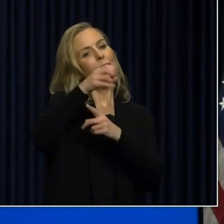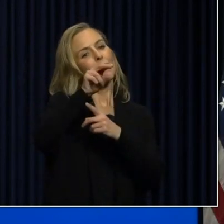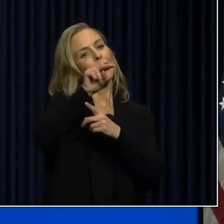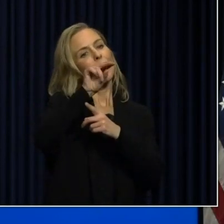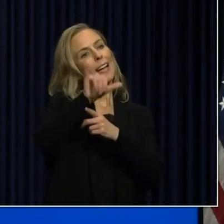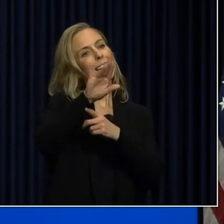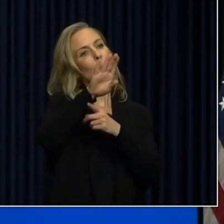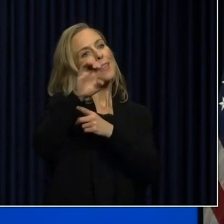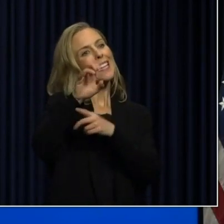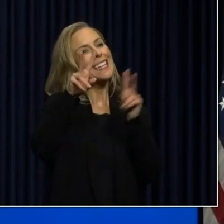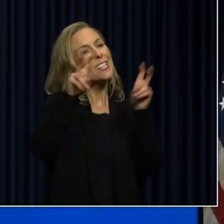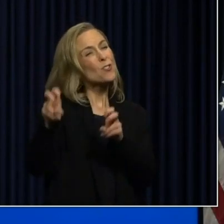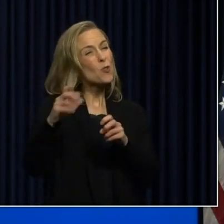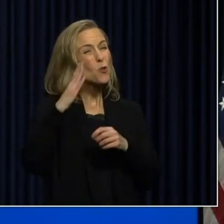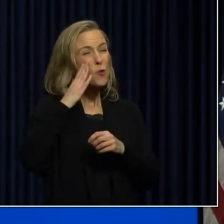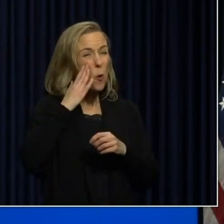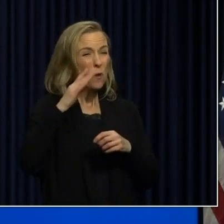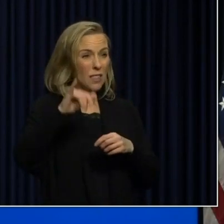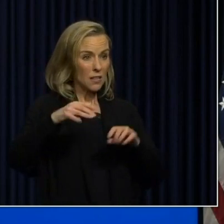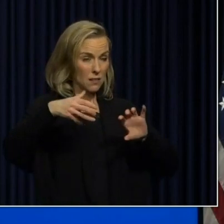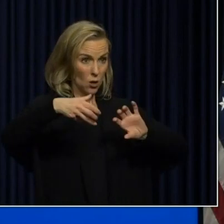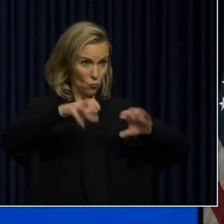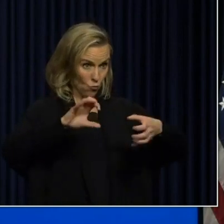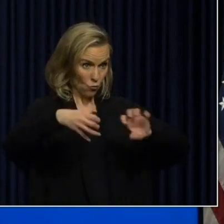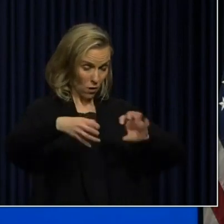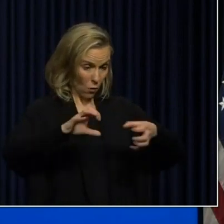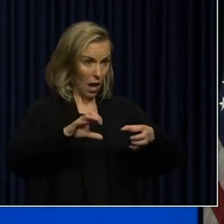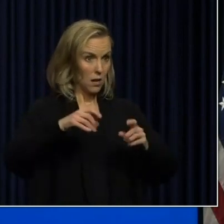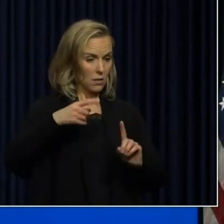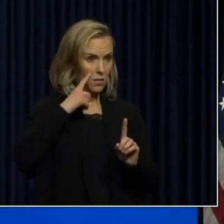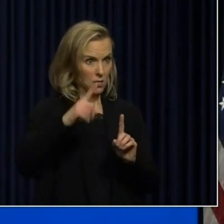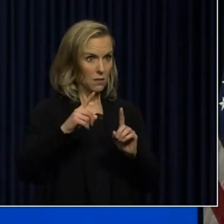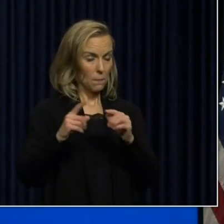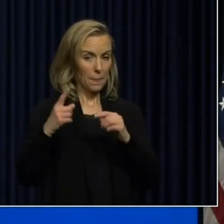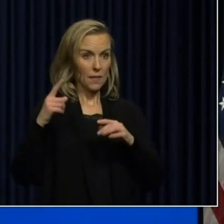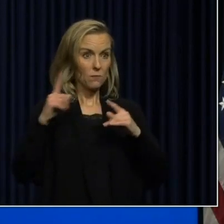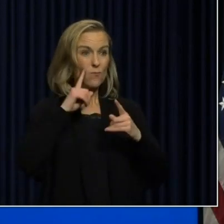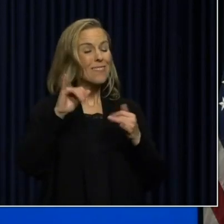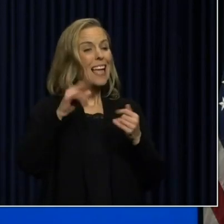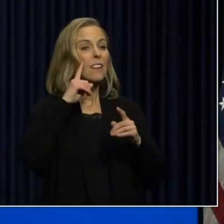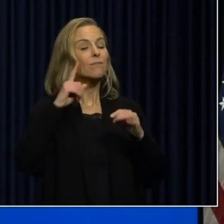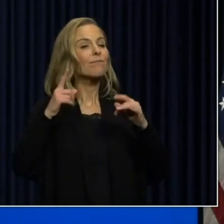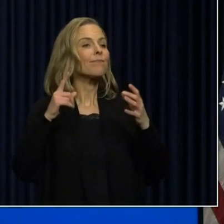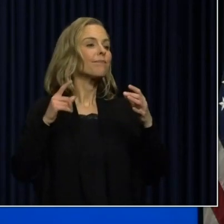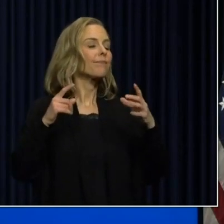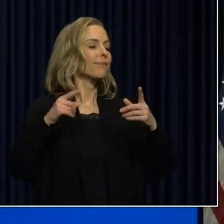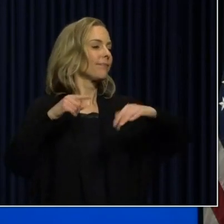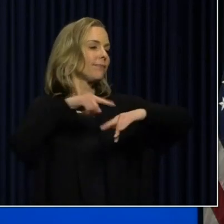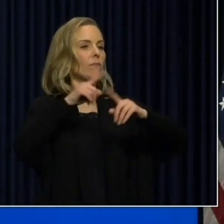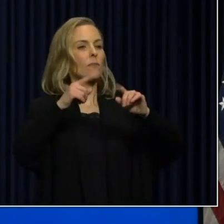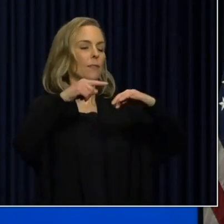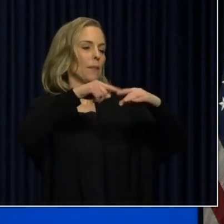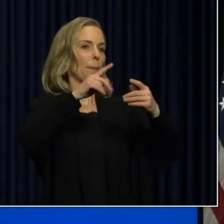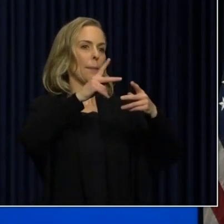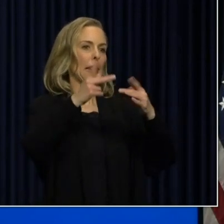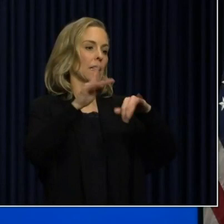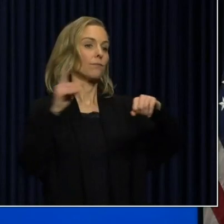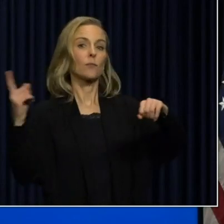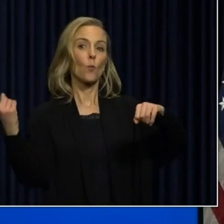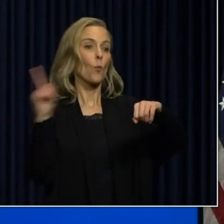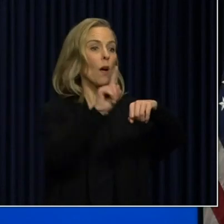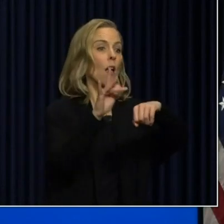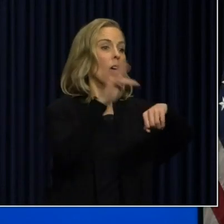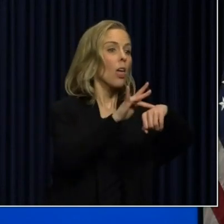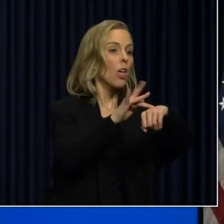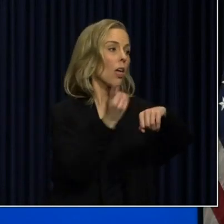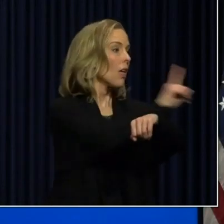issue, where one individual seeing multiple other individuals, just like when we were asked about certain other